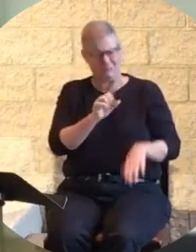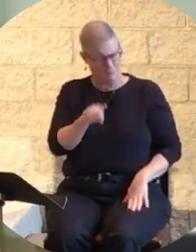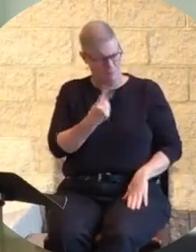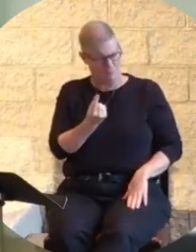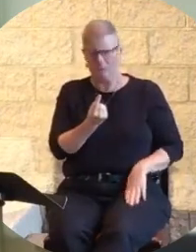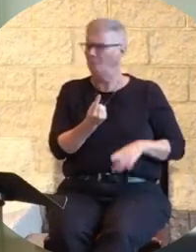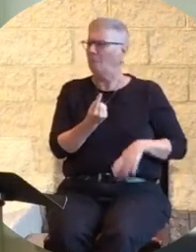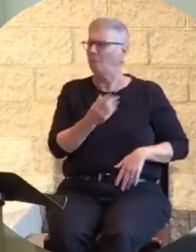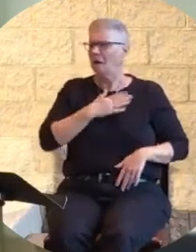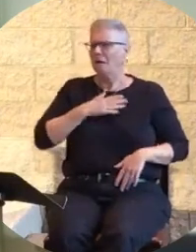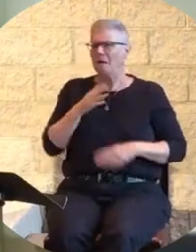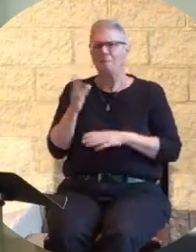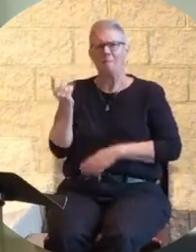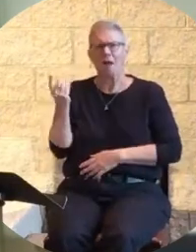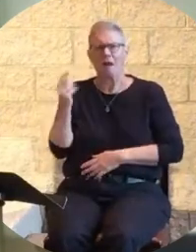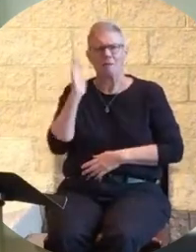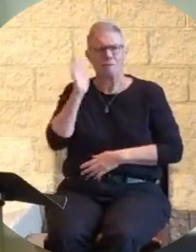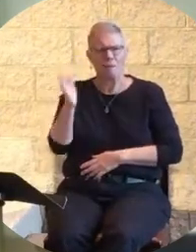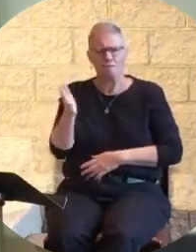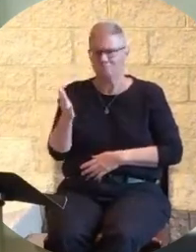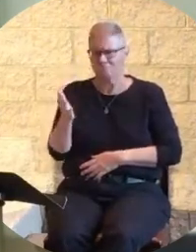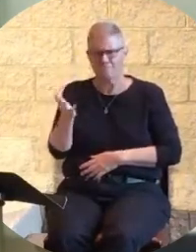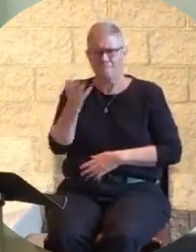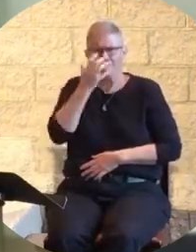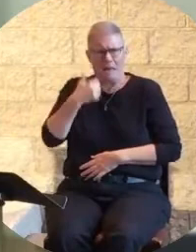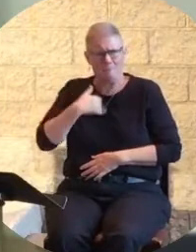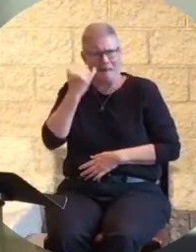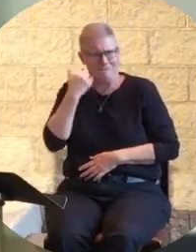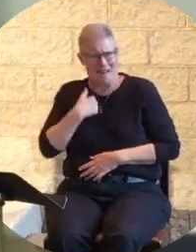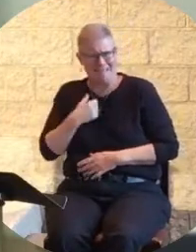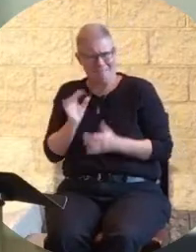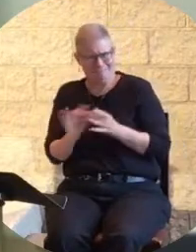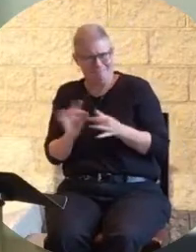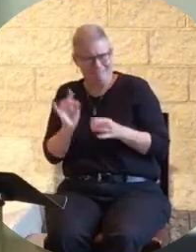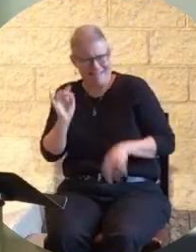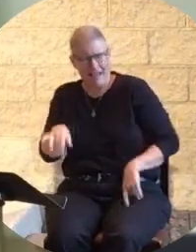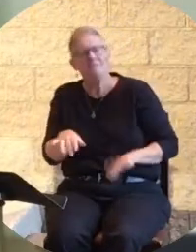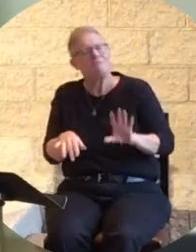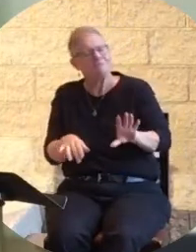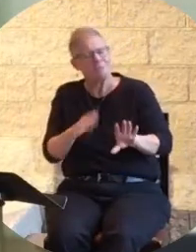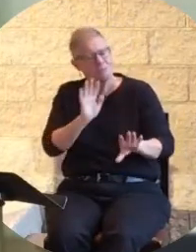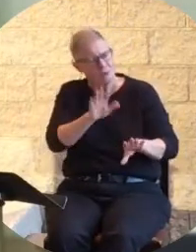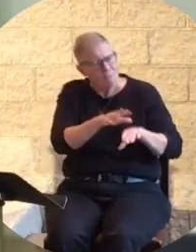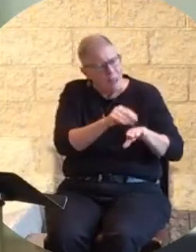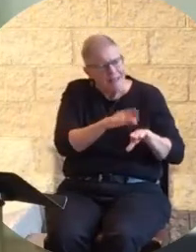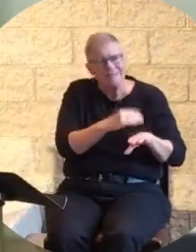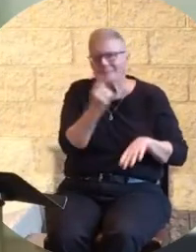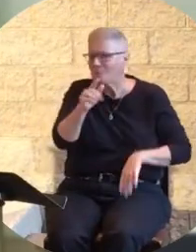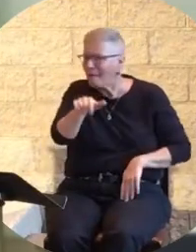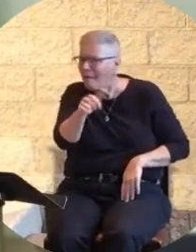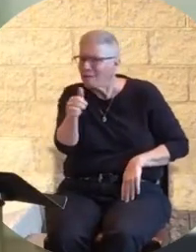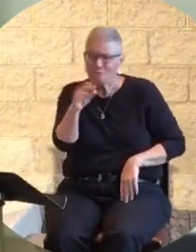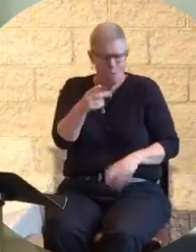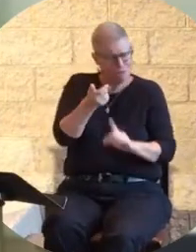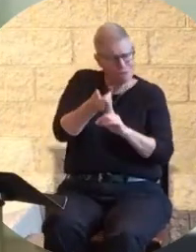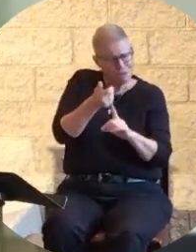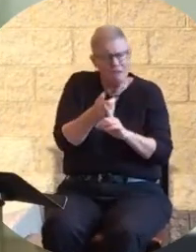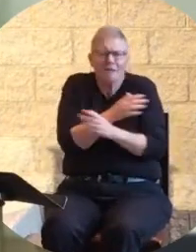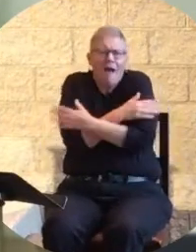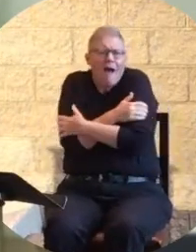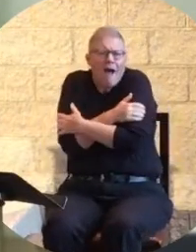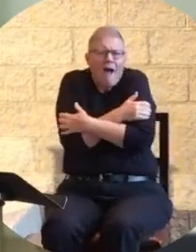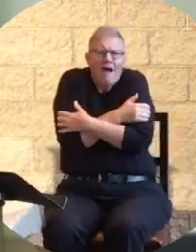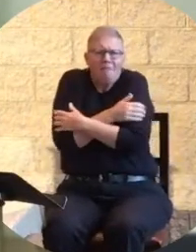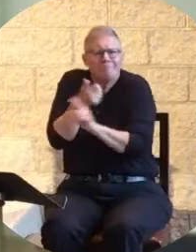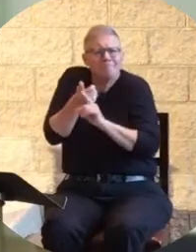that. If it's your pets, or if it's someone you love in the room, or if it's just yourself, give yourself a big hug and